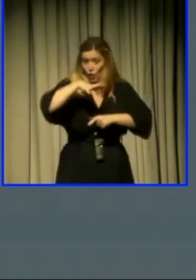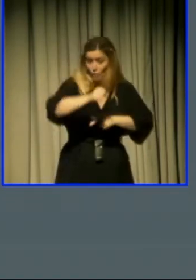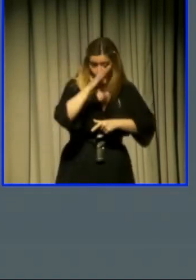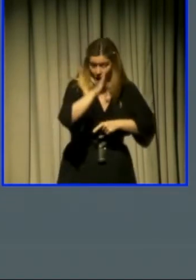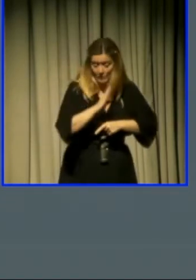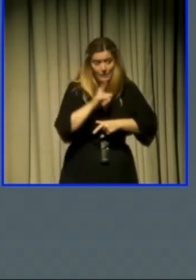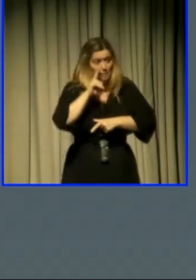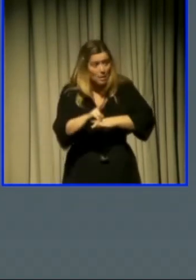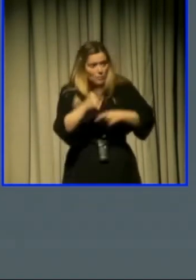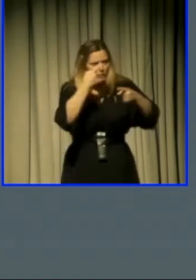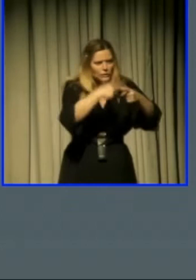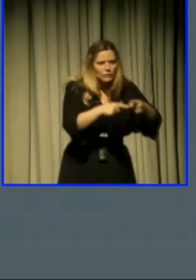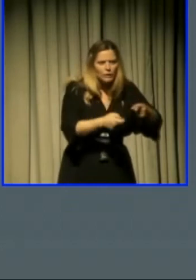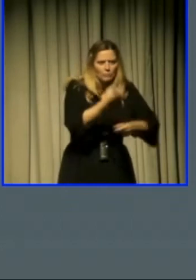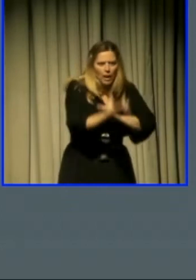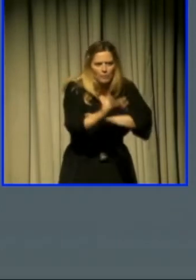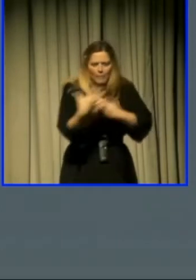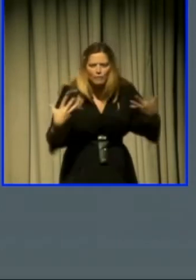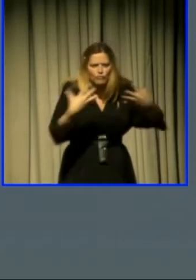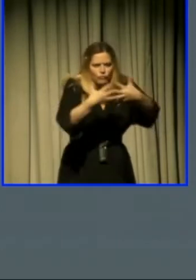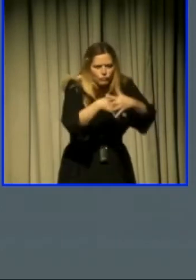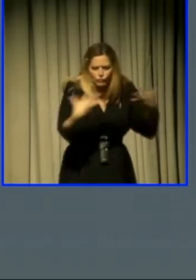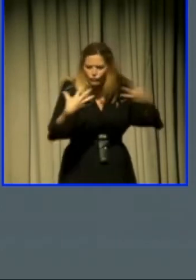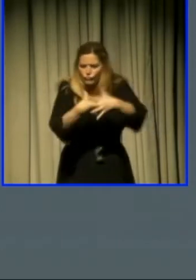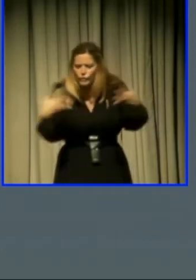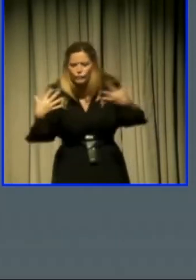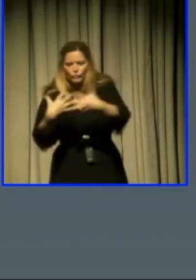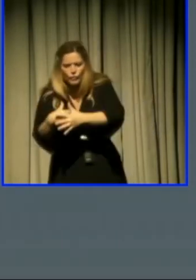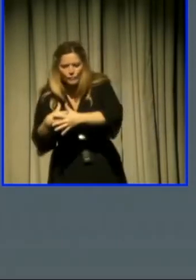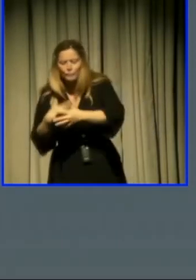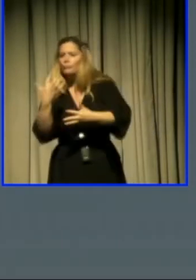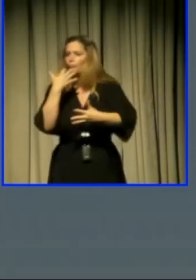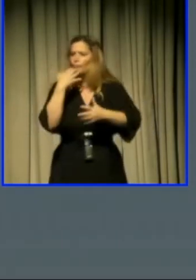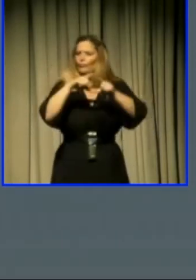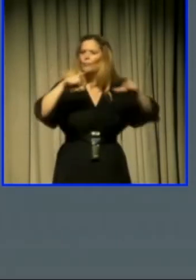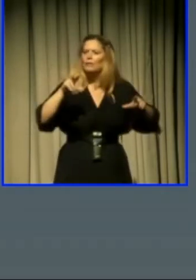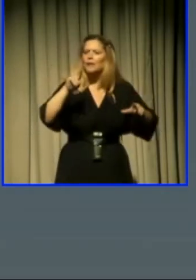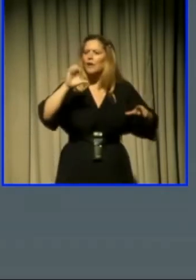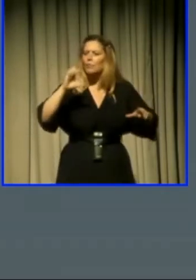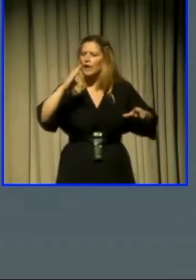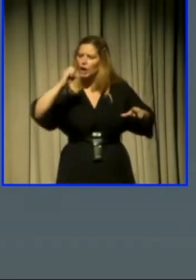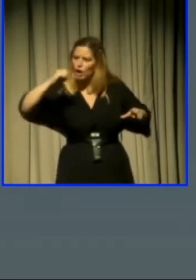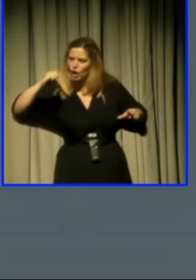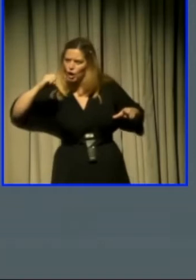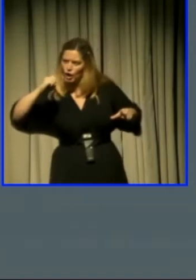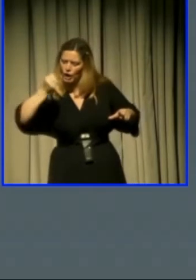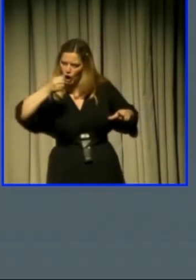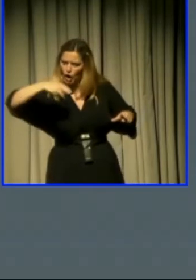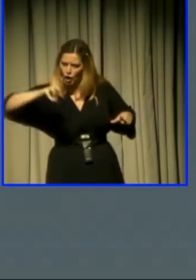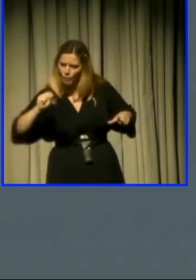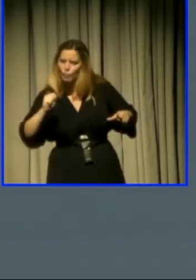one. Rec Room is a company that merges social and gaming platform together. So the